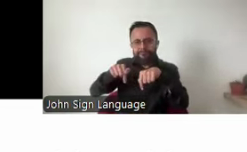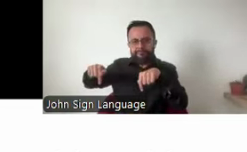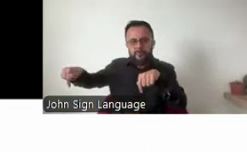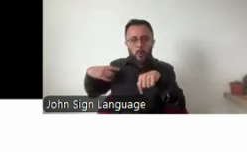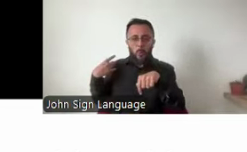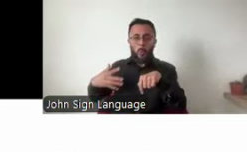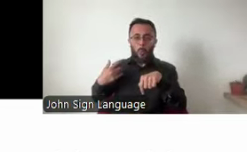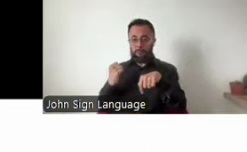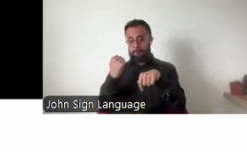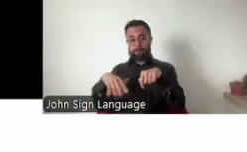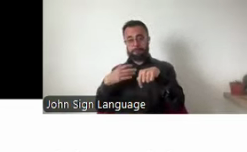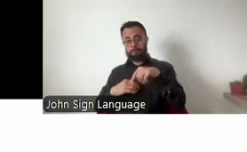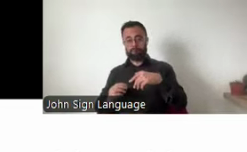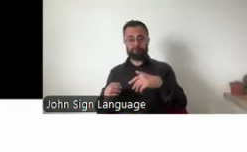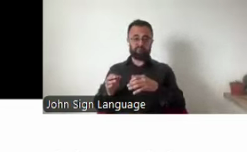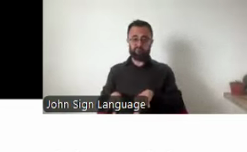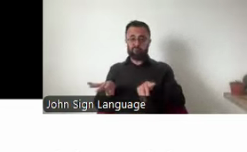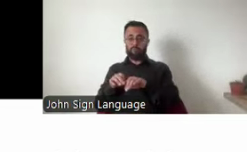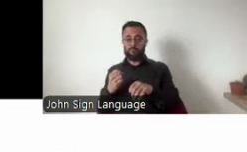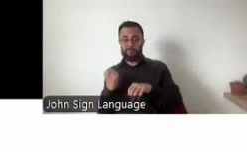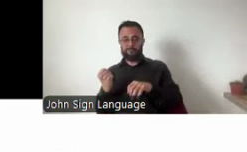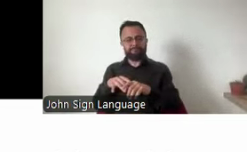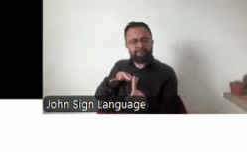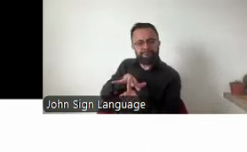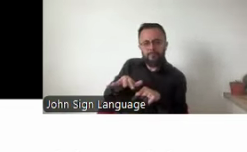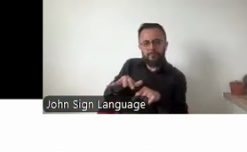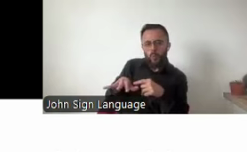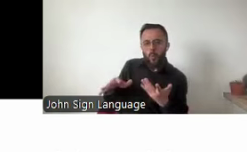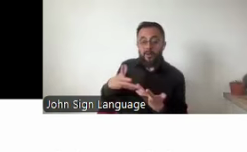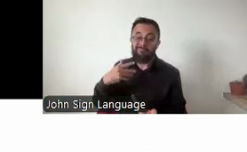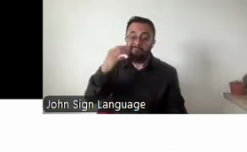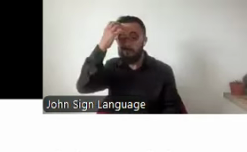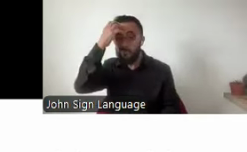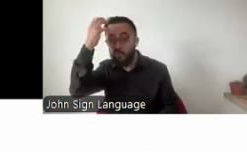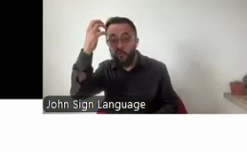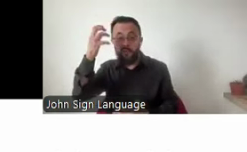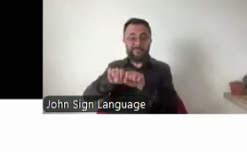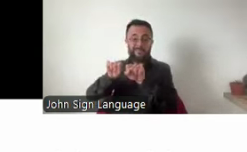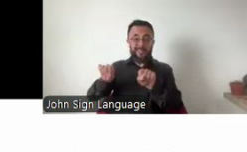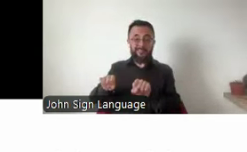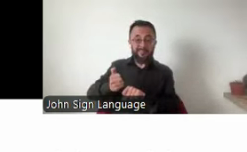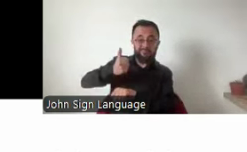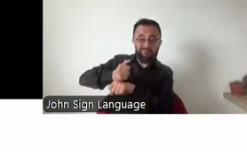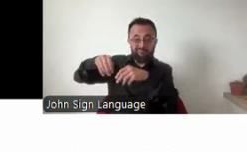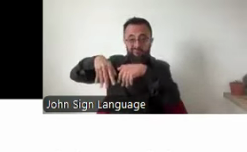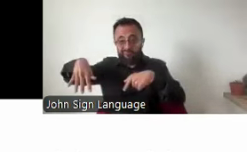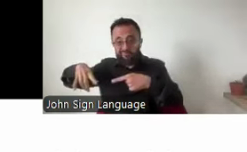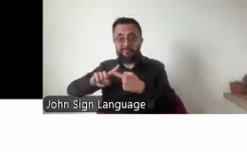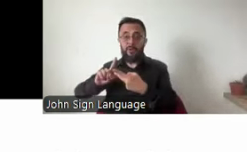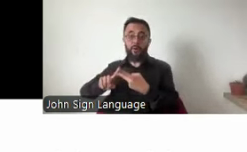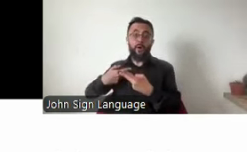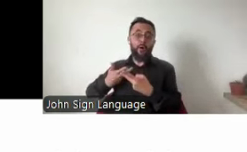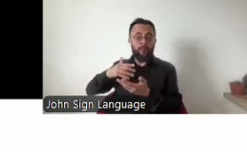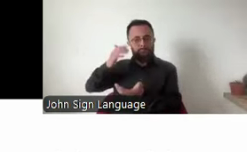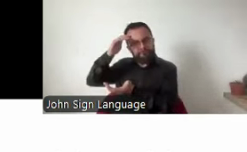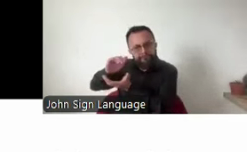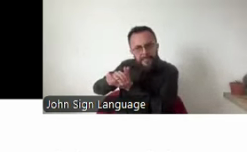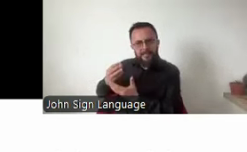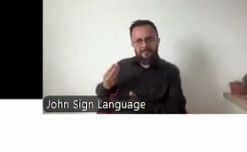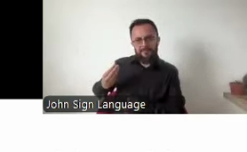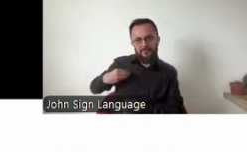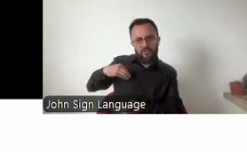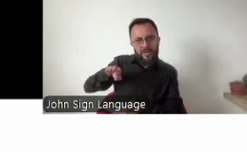systems that regulate our societies. We also have the social determinants of health, and these have been